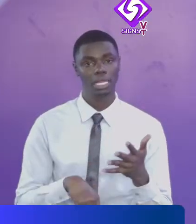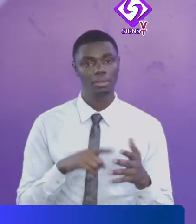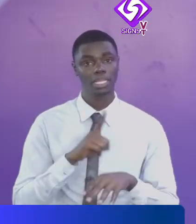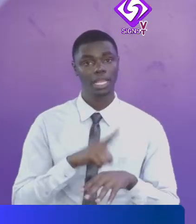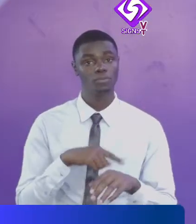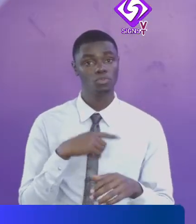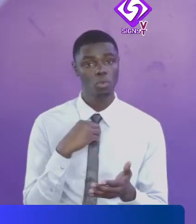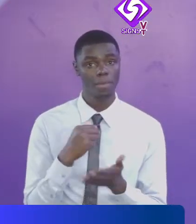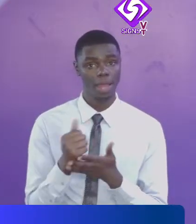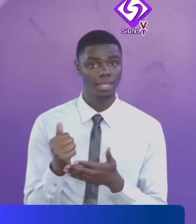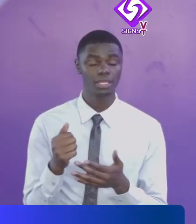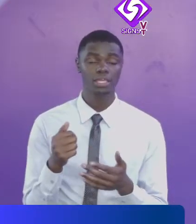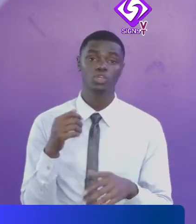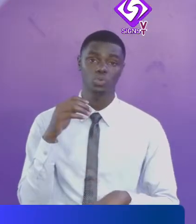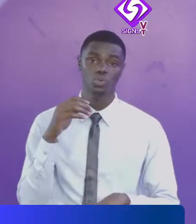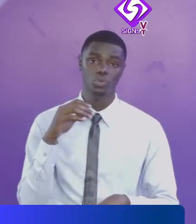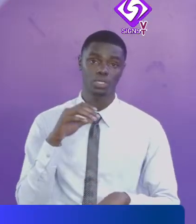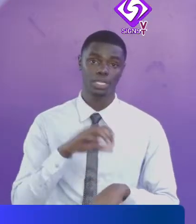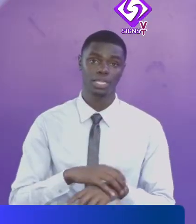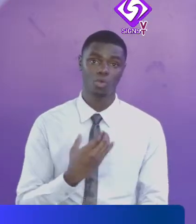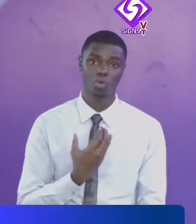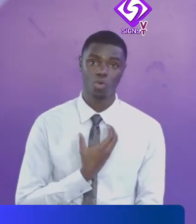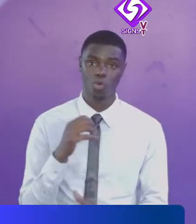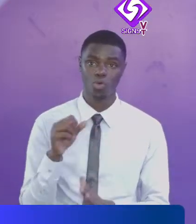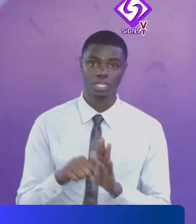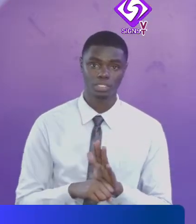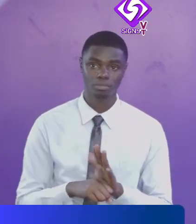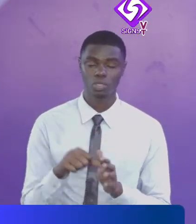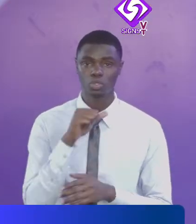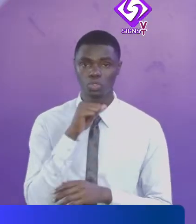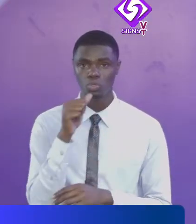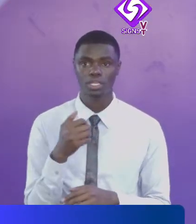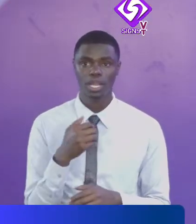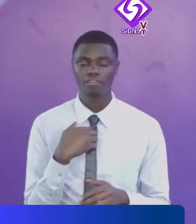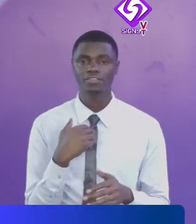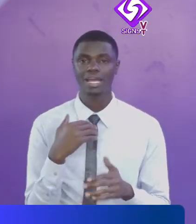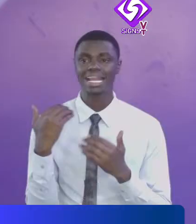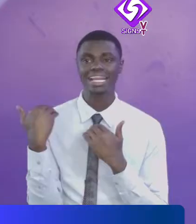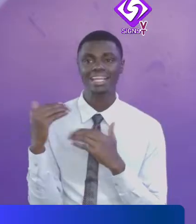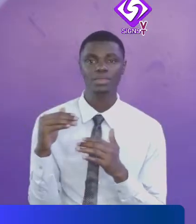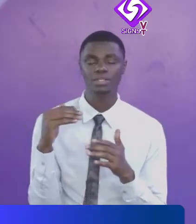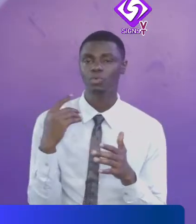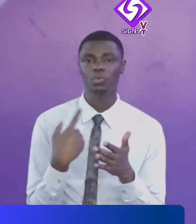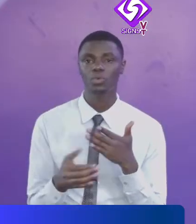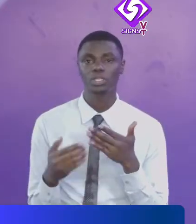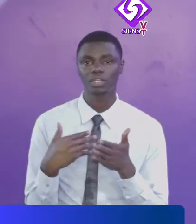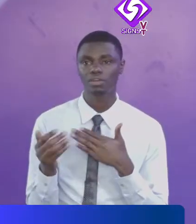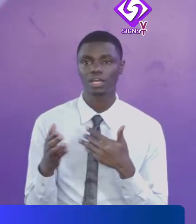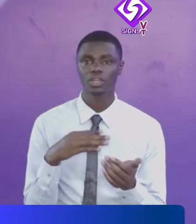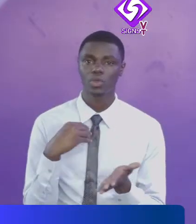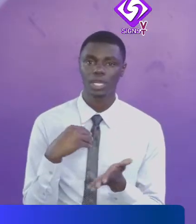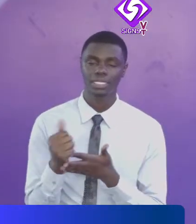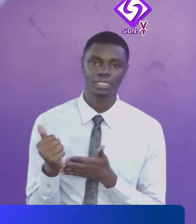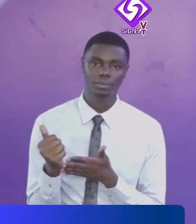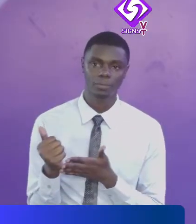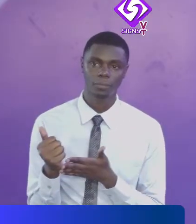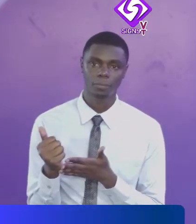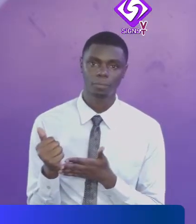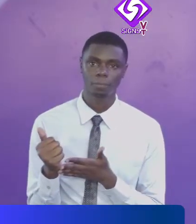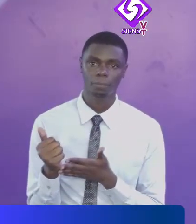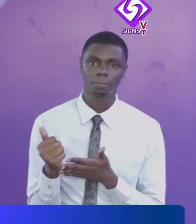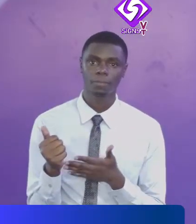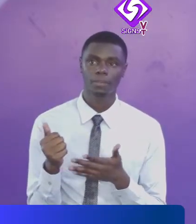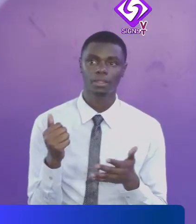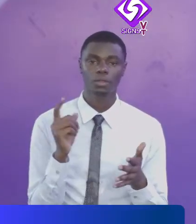and you take ownership, then you have no limit in terms of what you can make, but you also have no limits in terms of what you can lose. Or rather, the limit is that you can lose